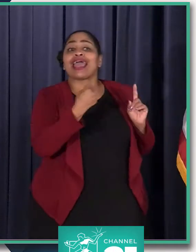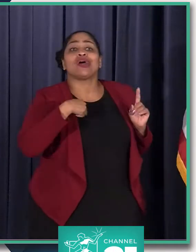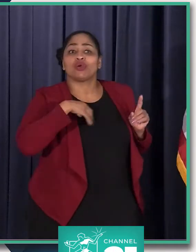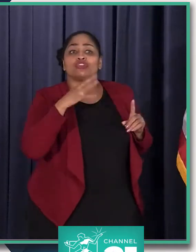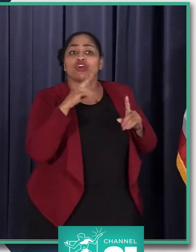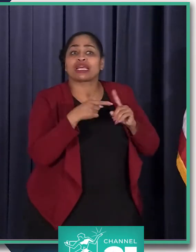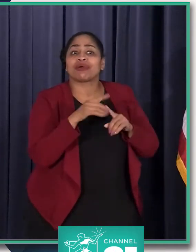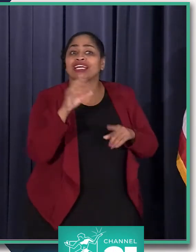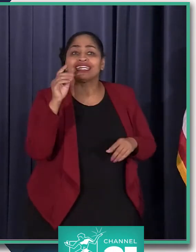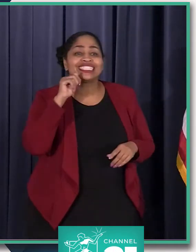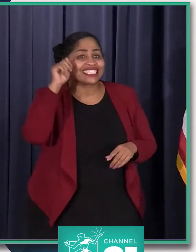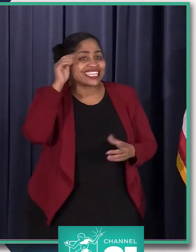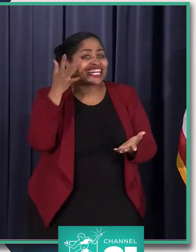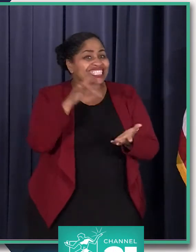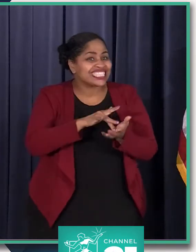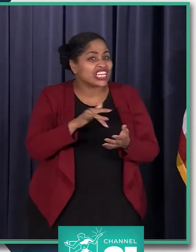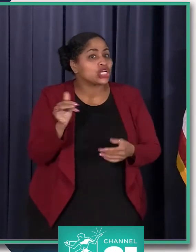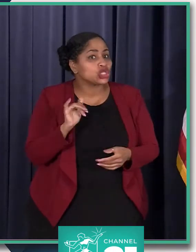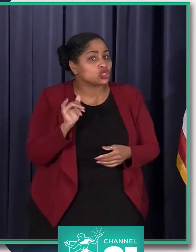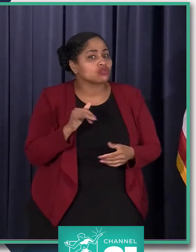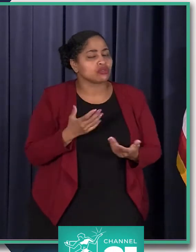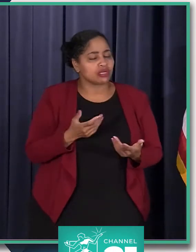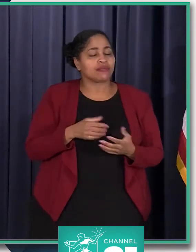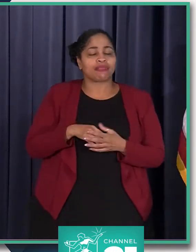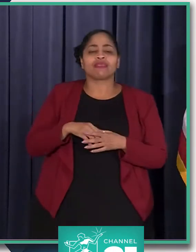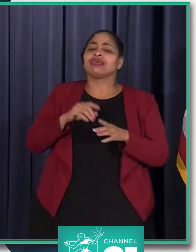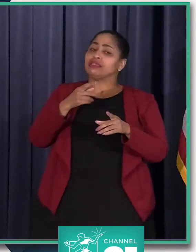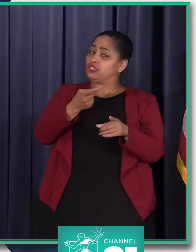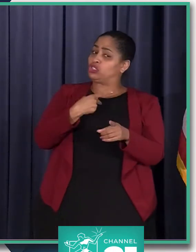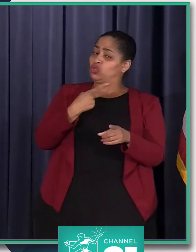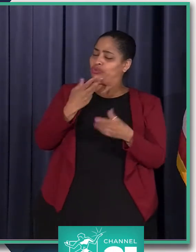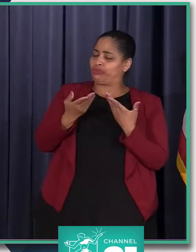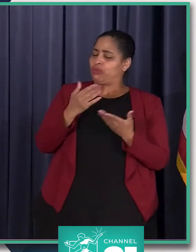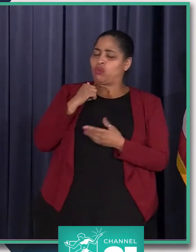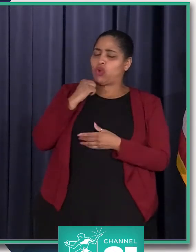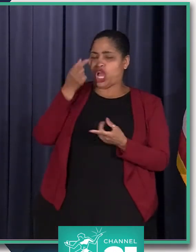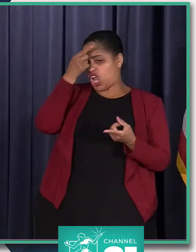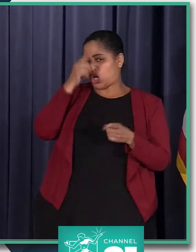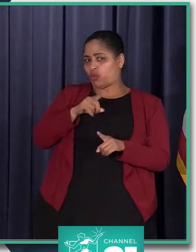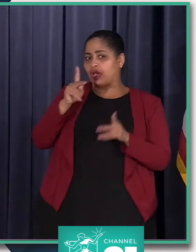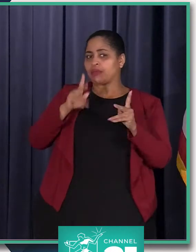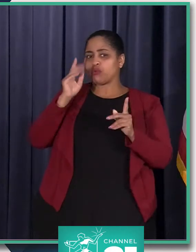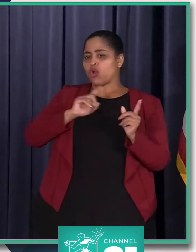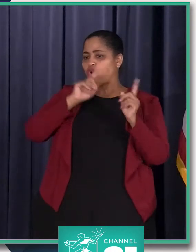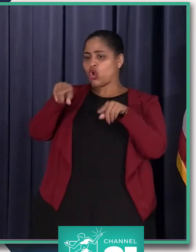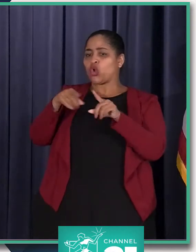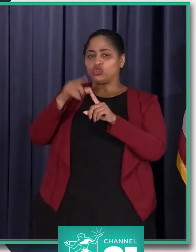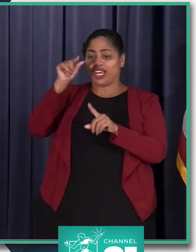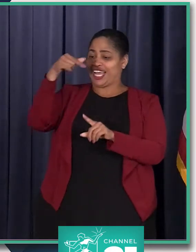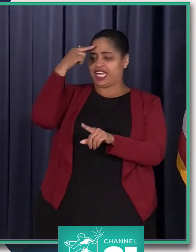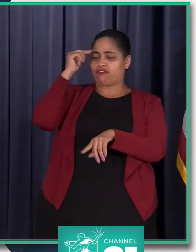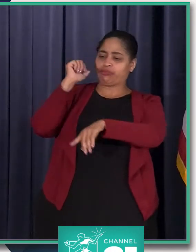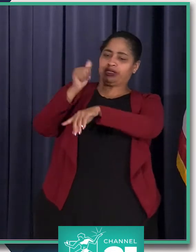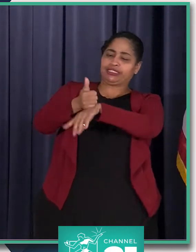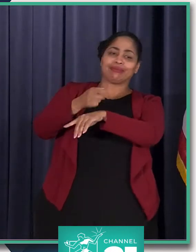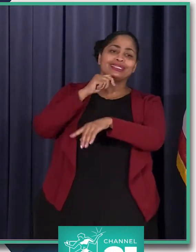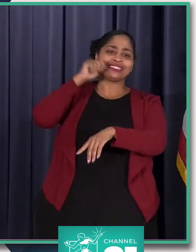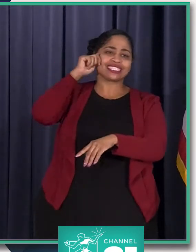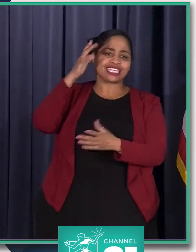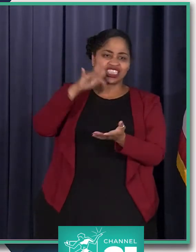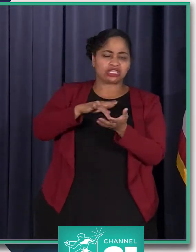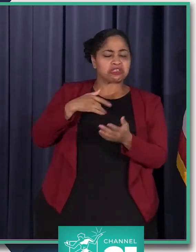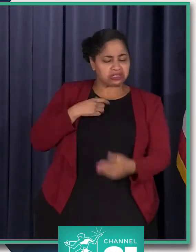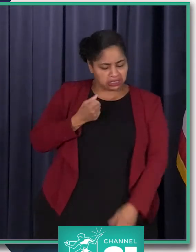a teen center too. Those- You and I will not agree on whether people will go to a government-designated teen center. I understand